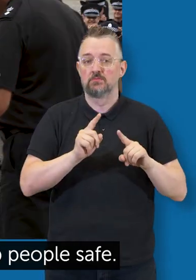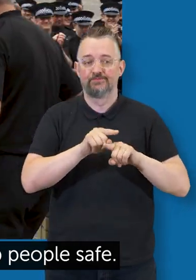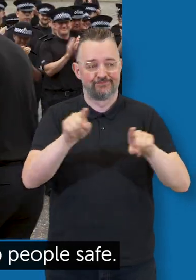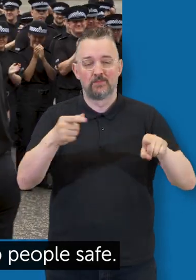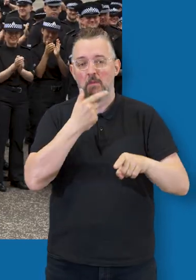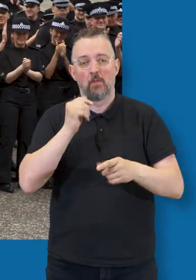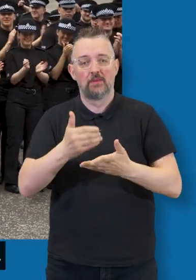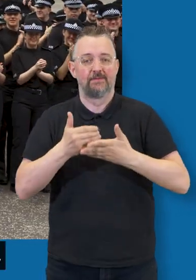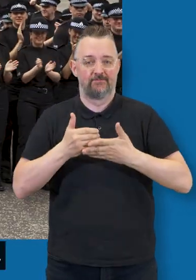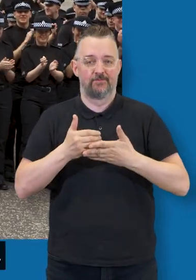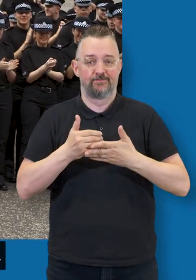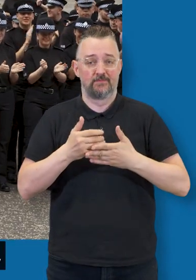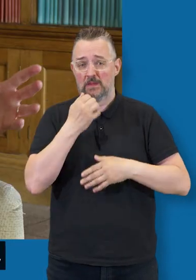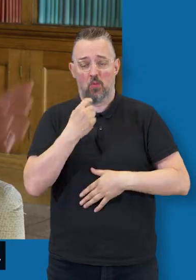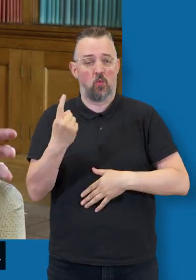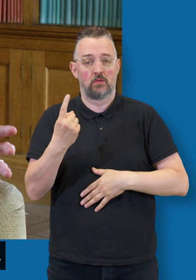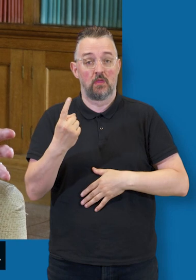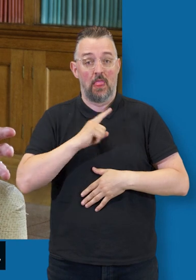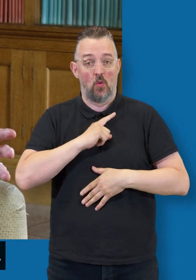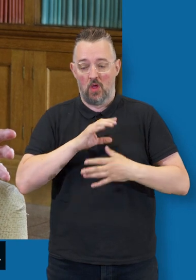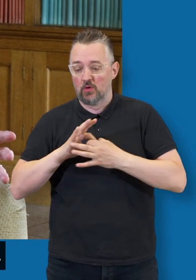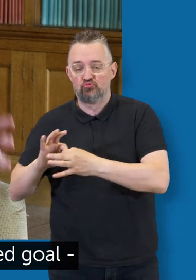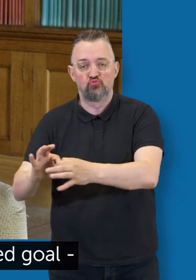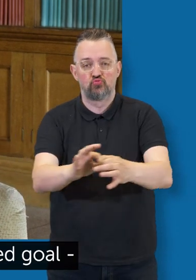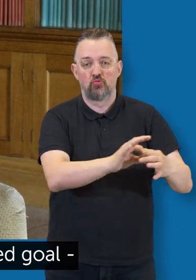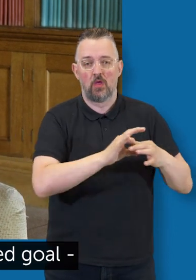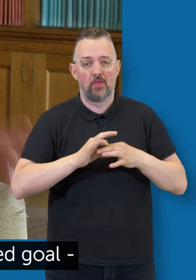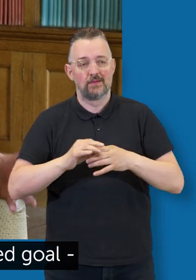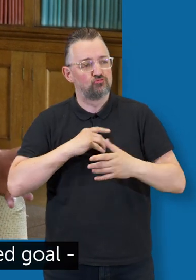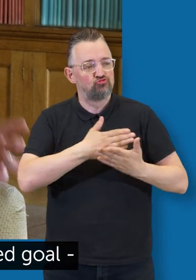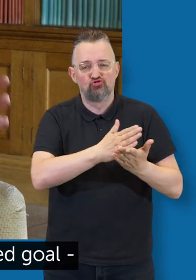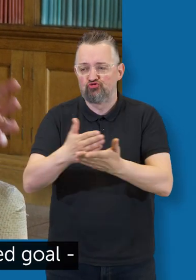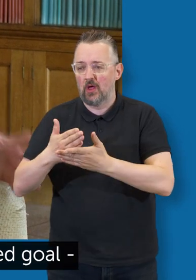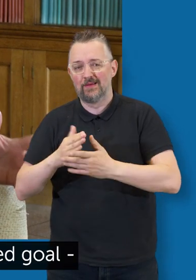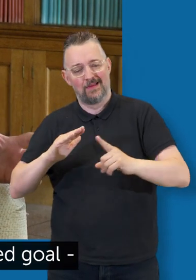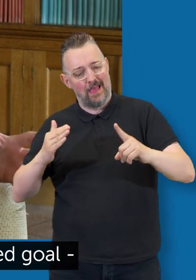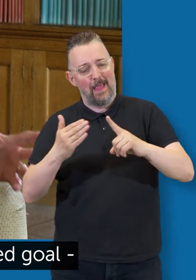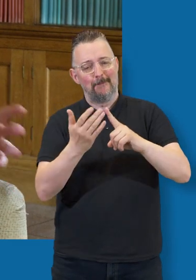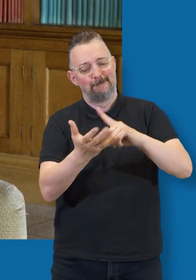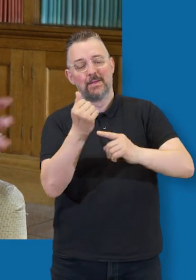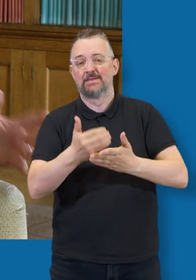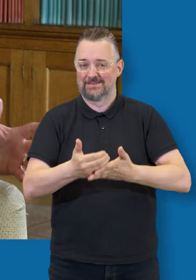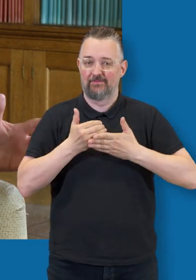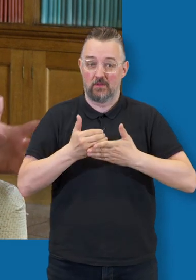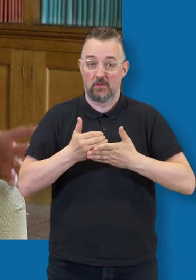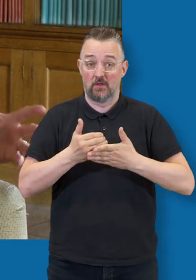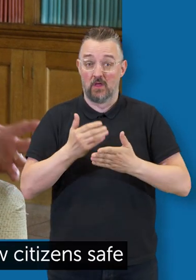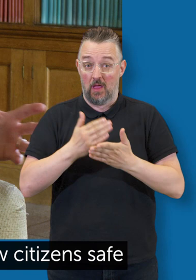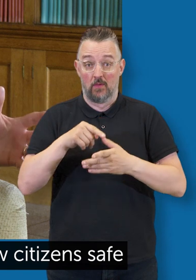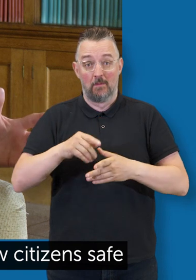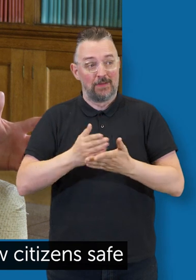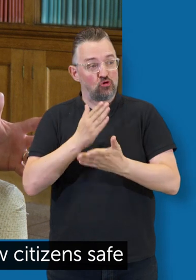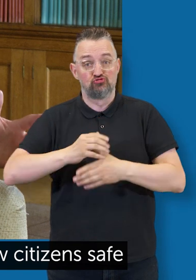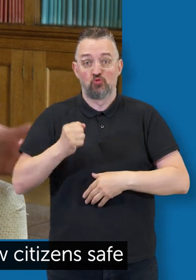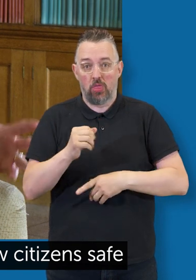keep people safe. That's what binds us together, having that shared purpose, that shared goal. An enormous responsibility to